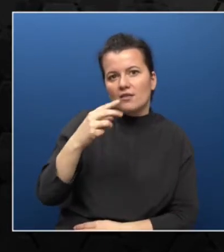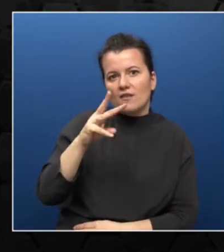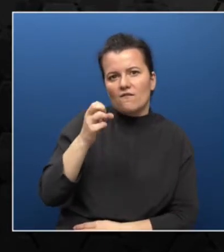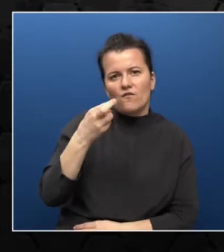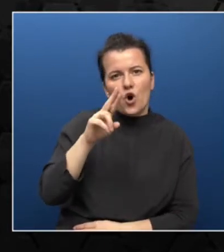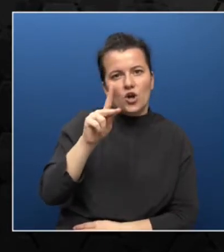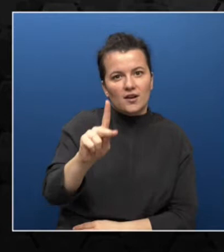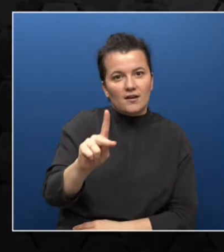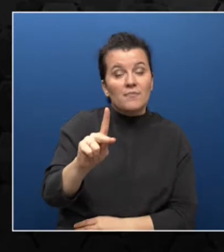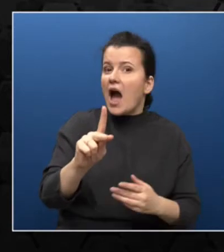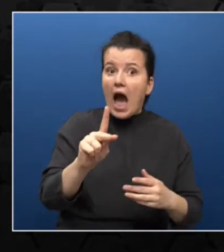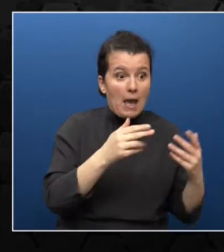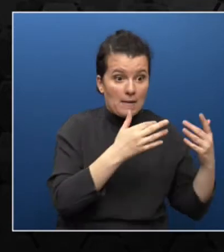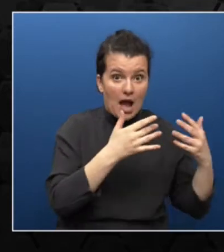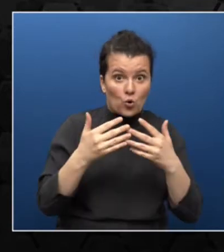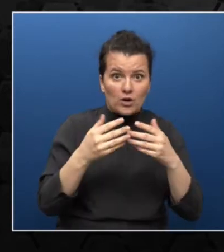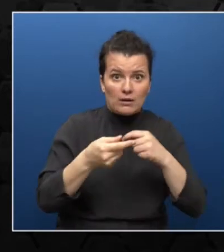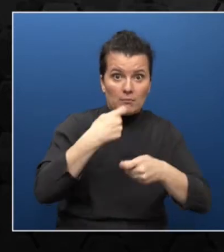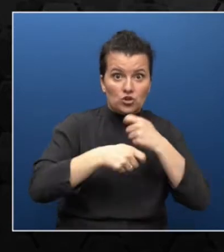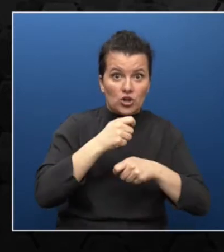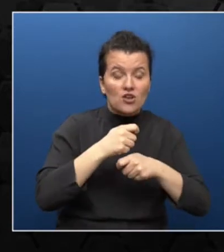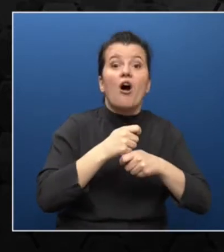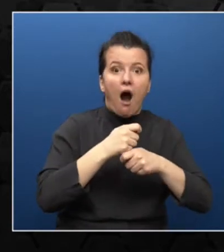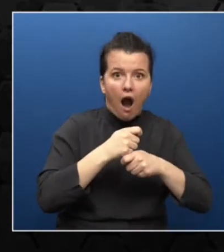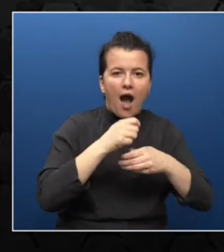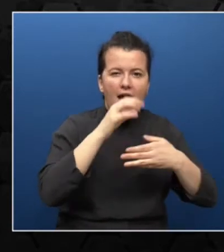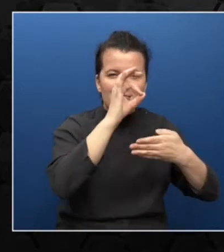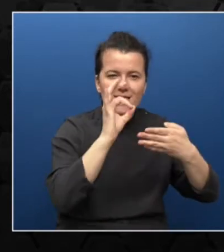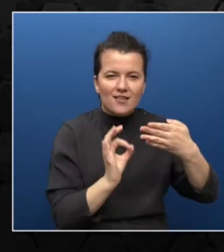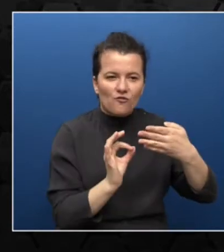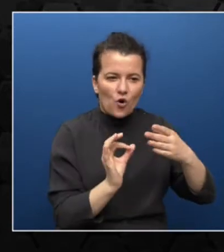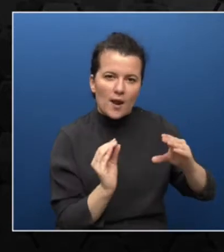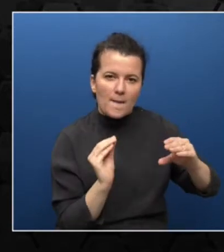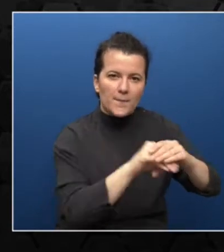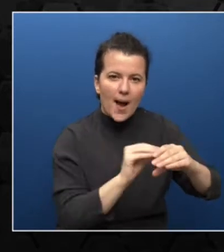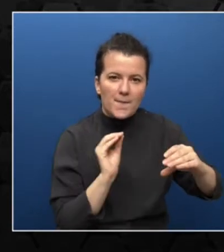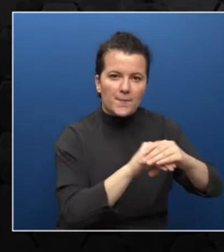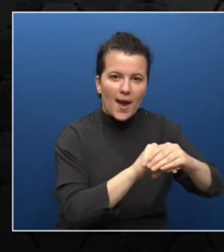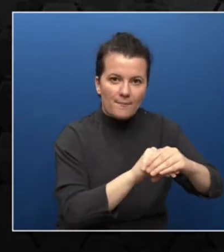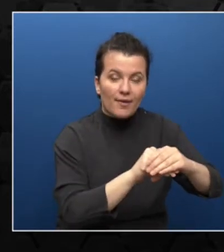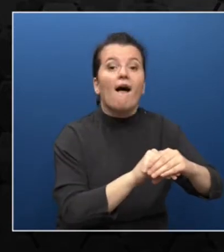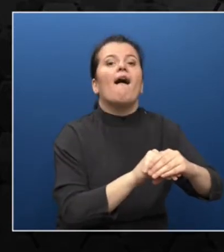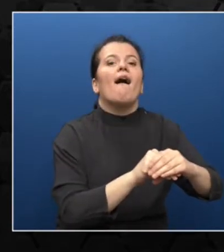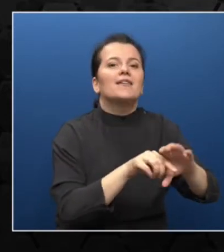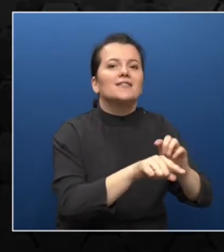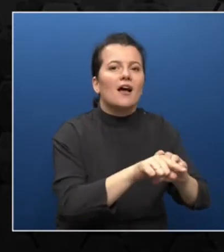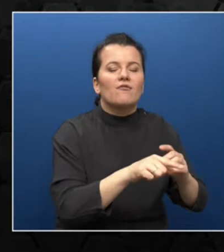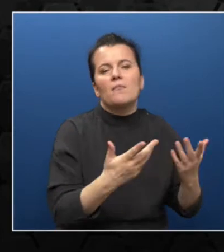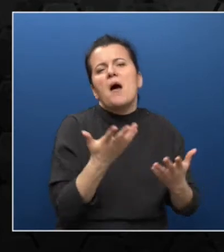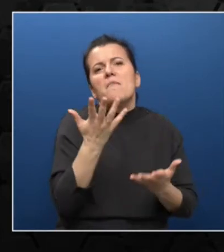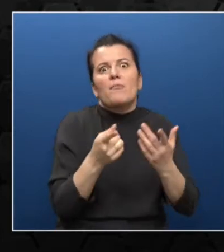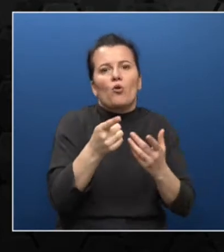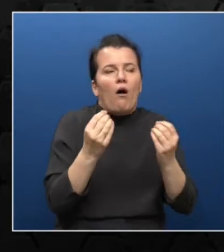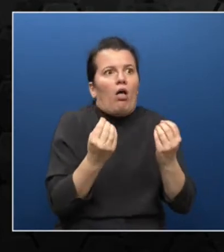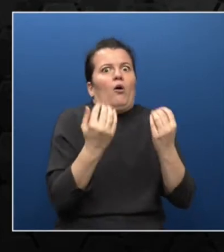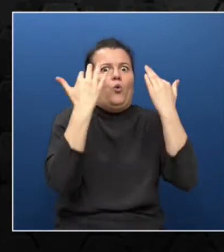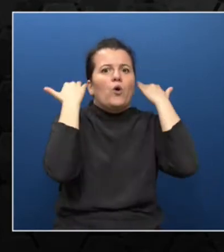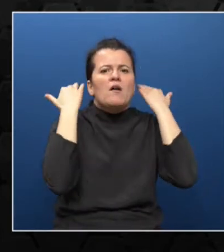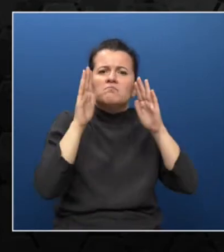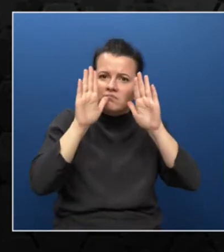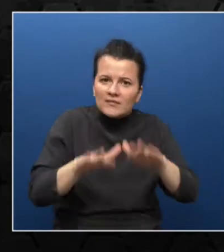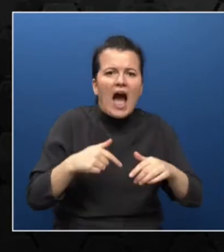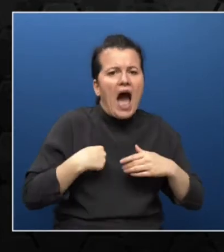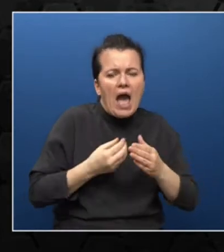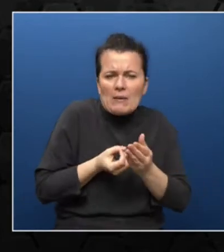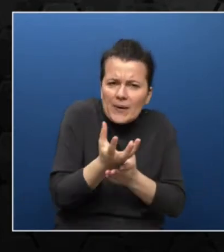these things are and how they differentiate with each other. So AI versus ML versus deep learning versus data science. It's not a this or that